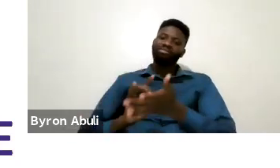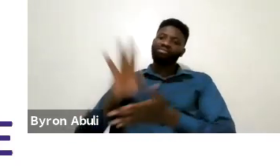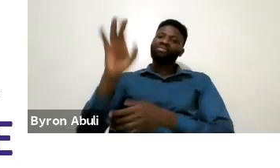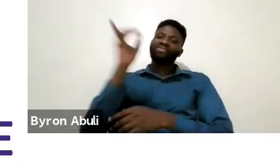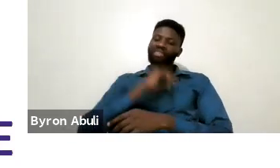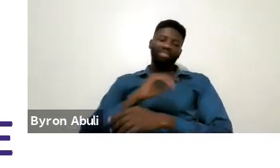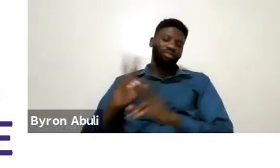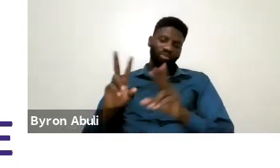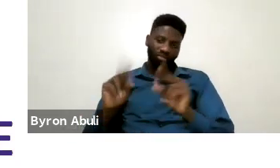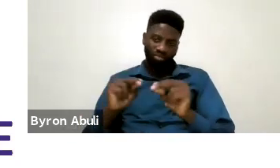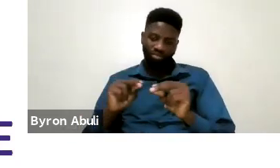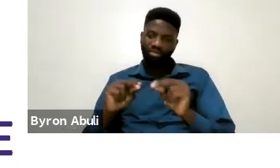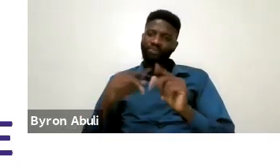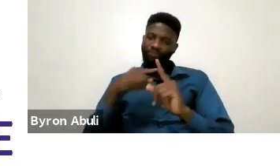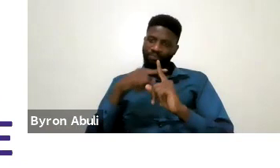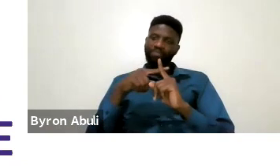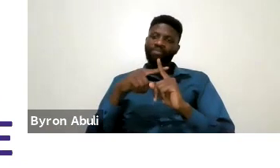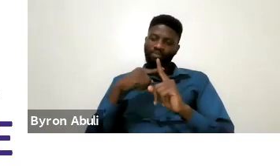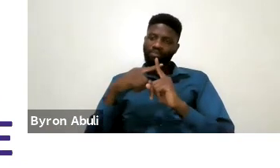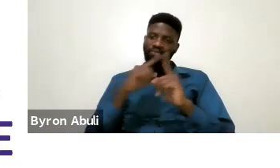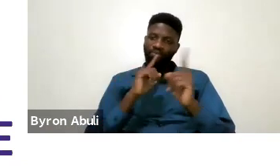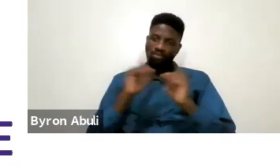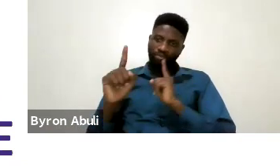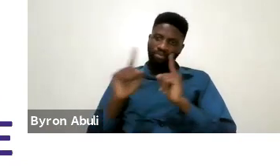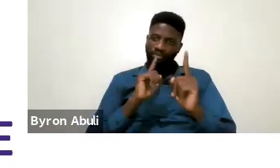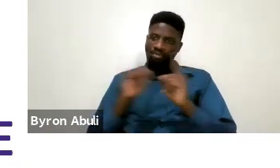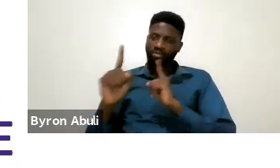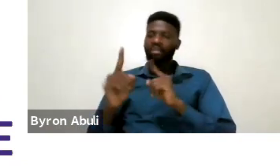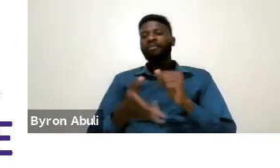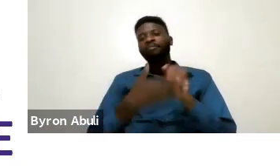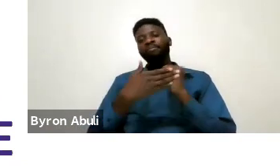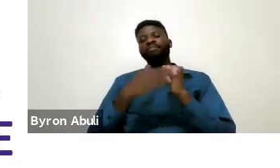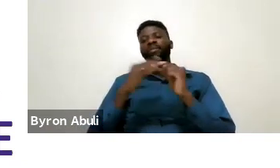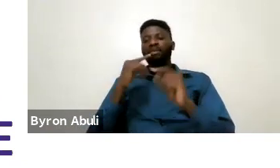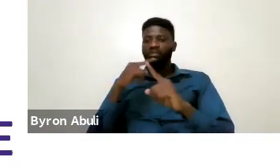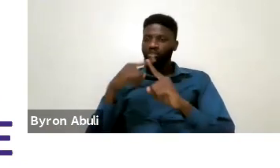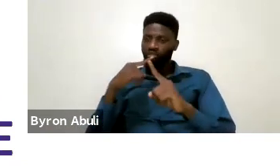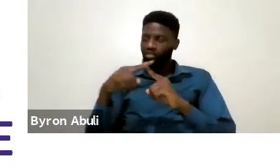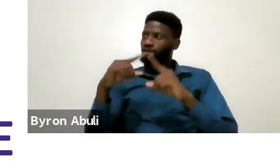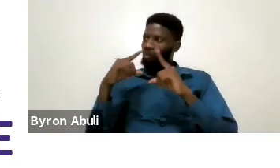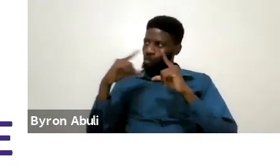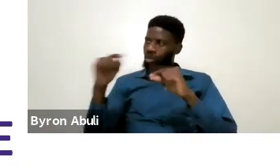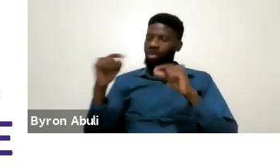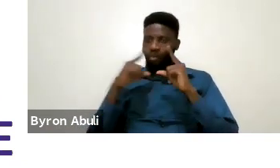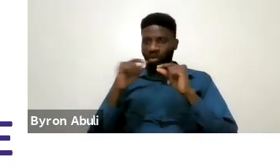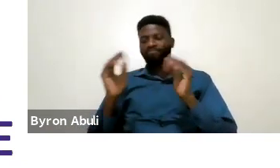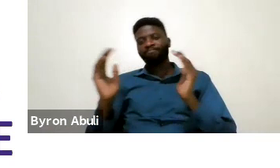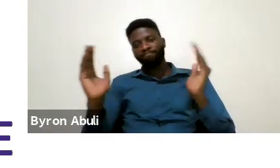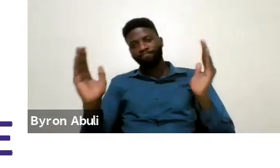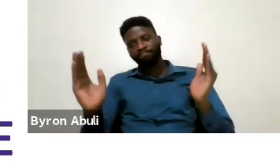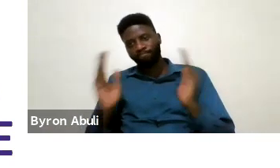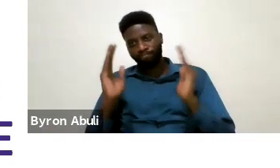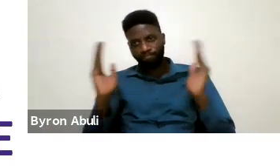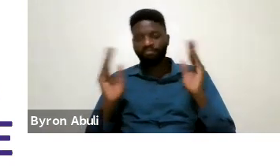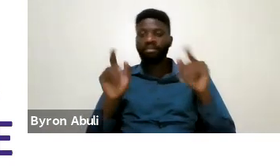Be that, positive person who is providing positive messages, who is encouraging. And how do you